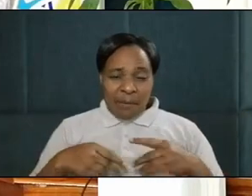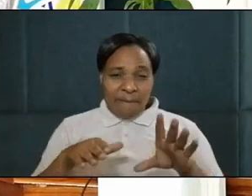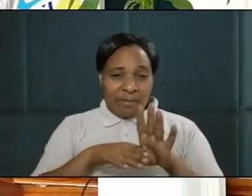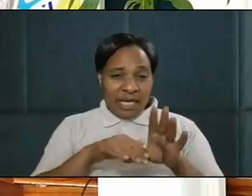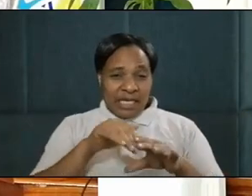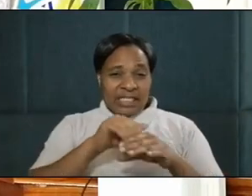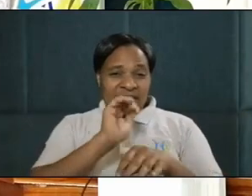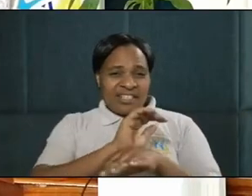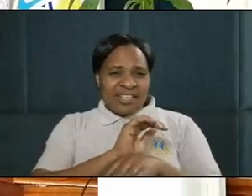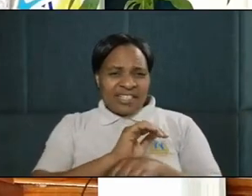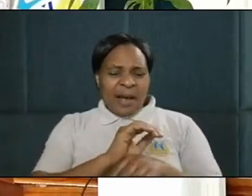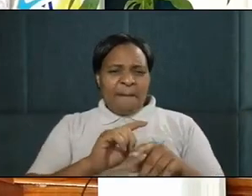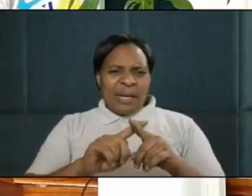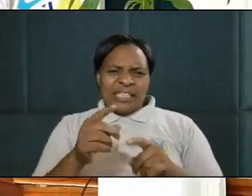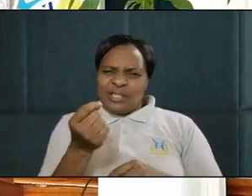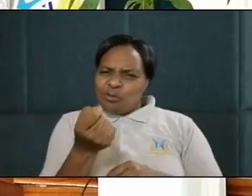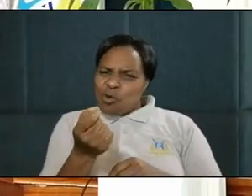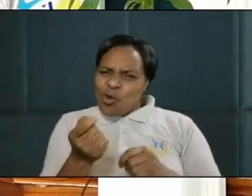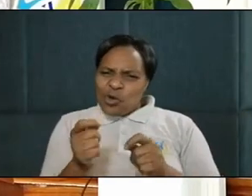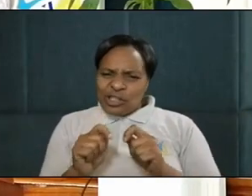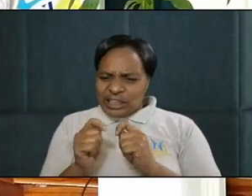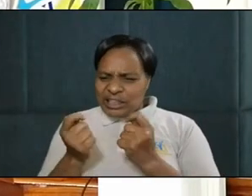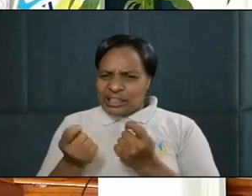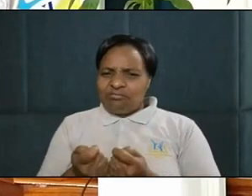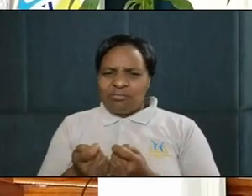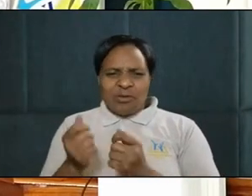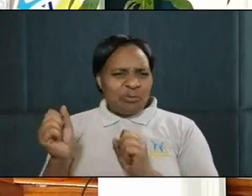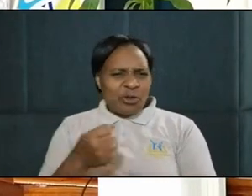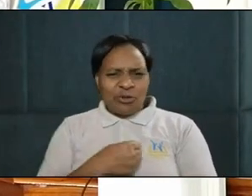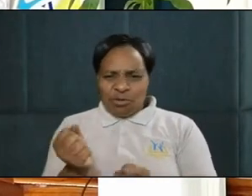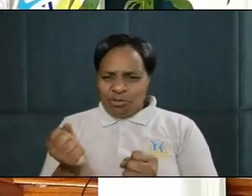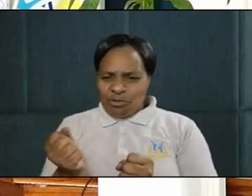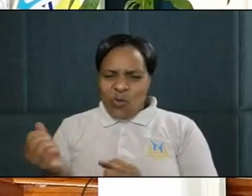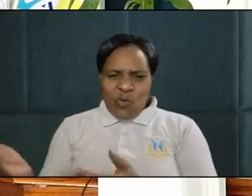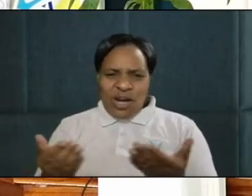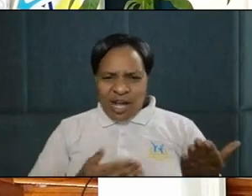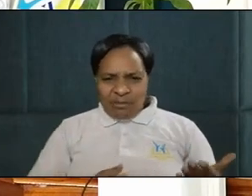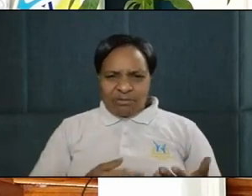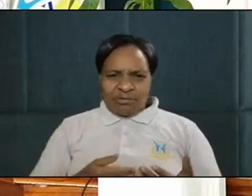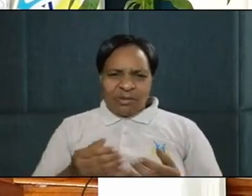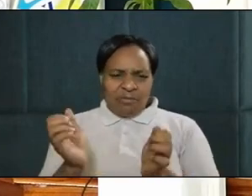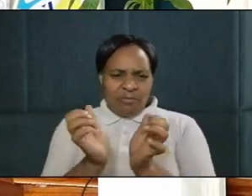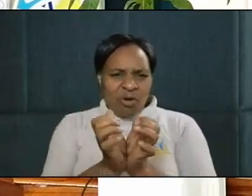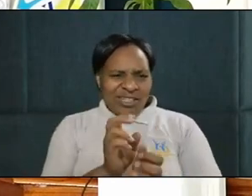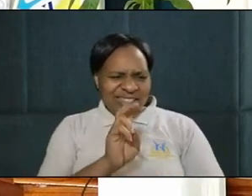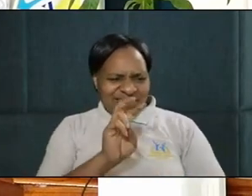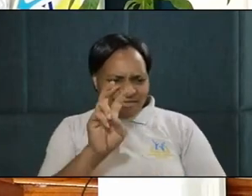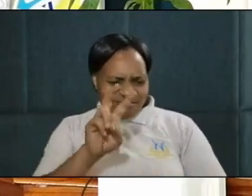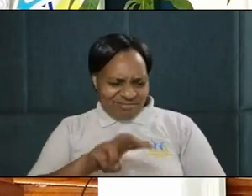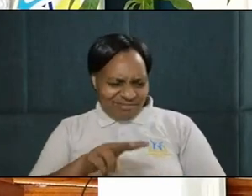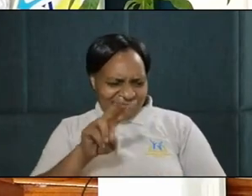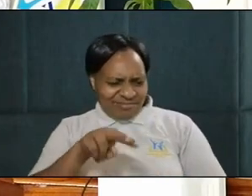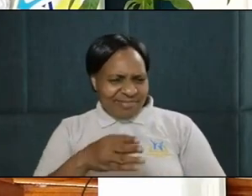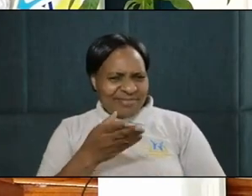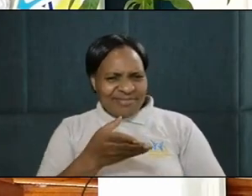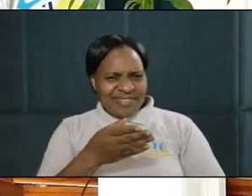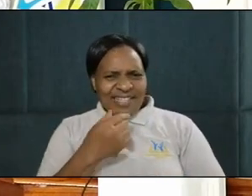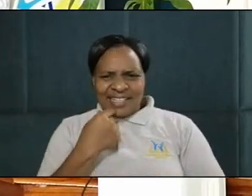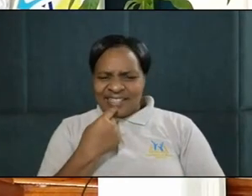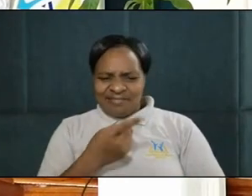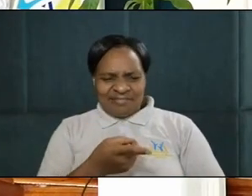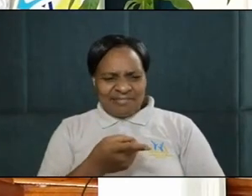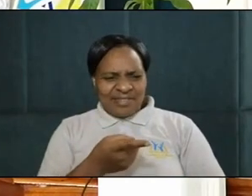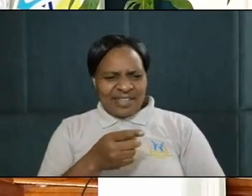But just a clique, a small group, they didn't welcome Paul. They looked at him with a lot of mistrust. They said, this man is